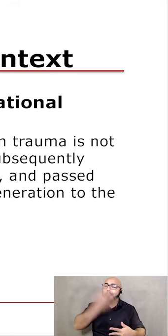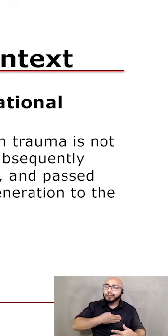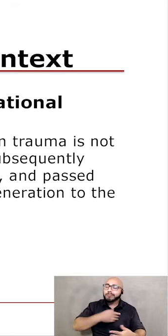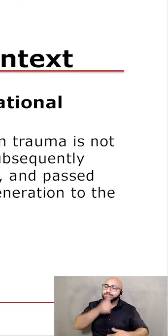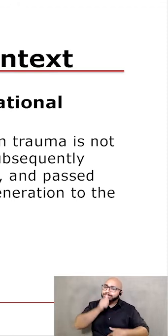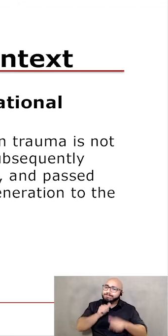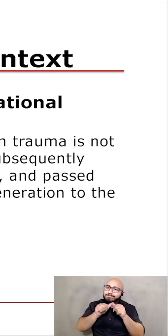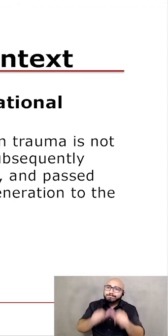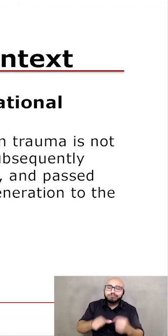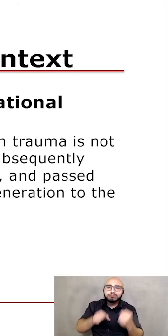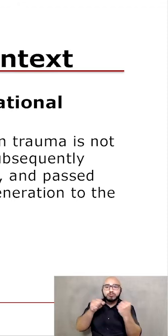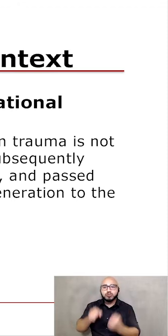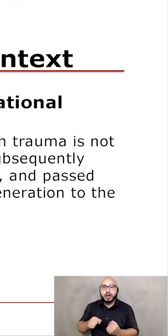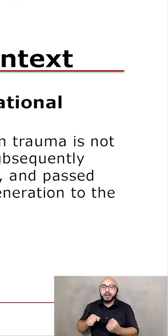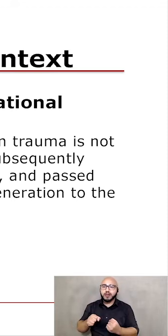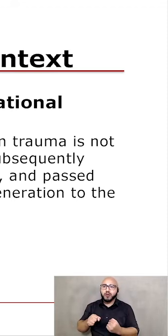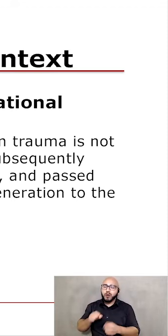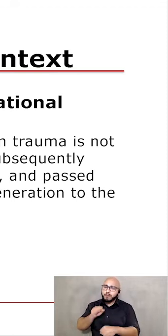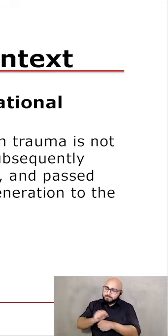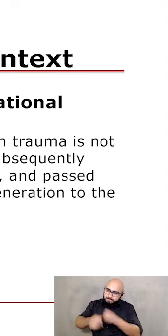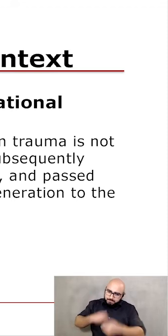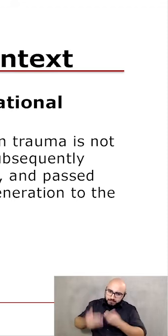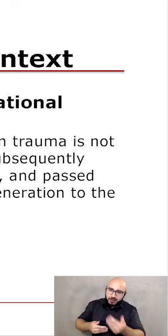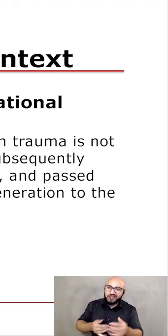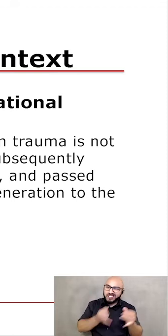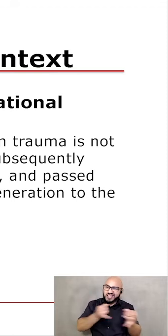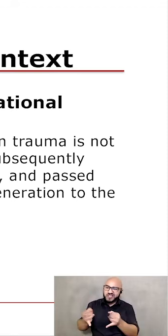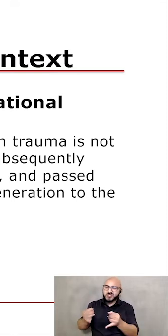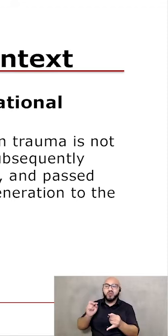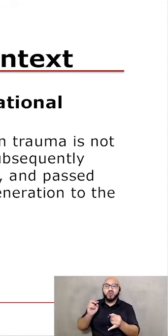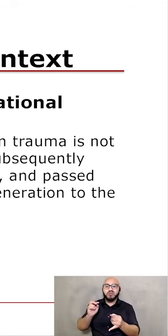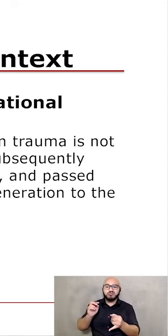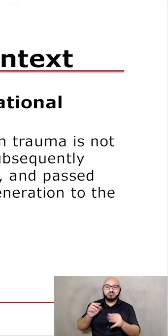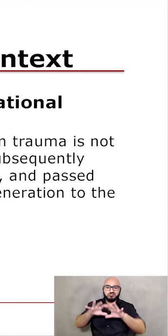of culture in individuals and communities.